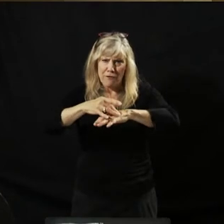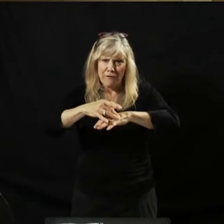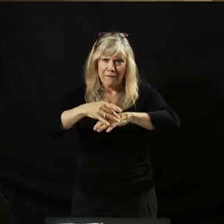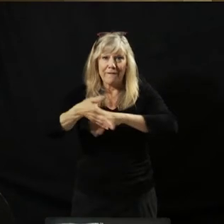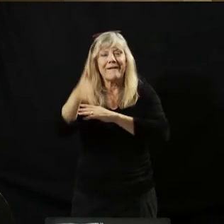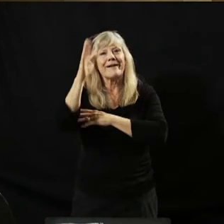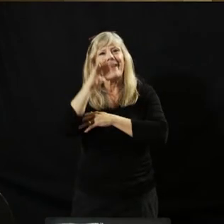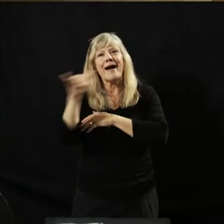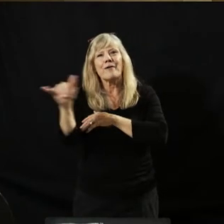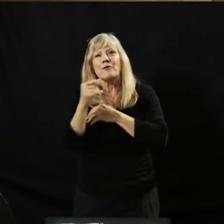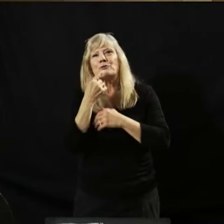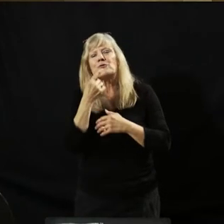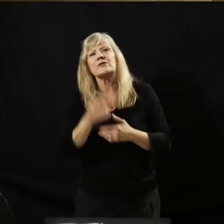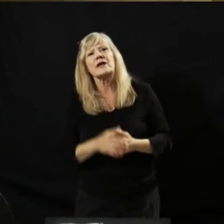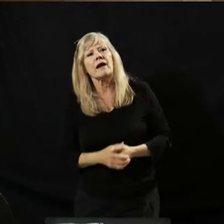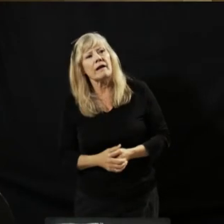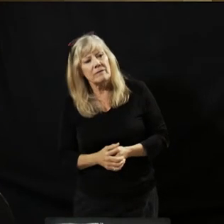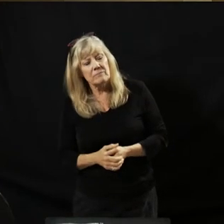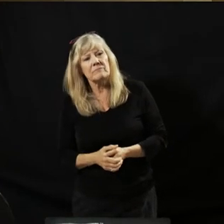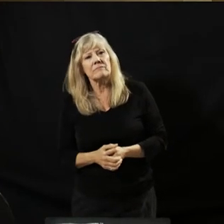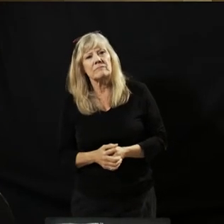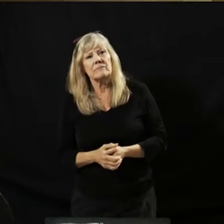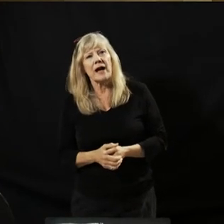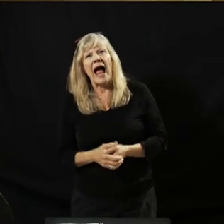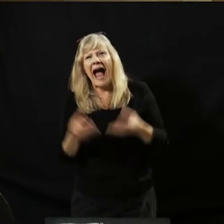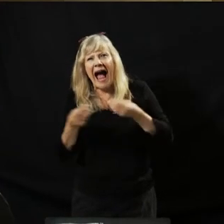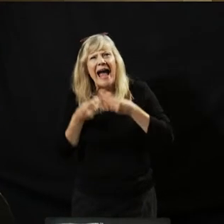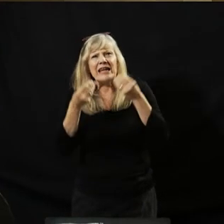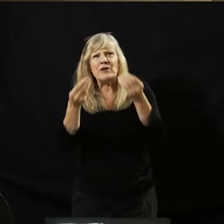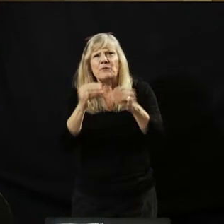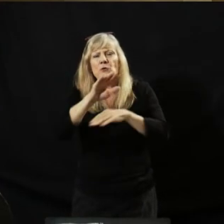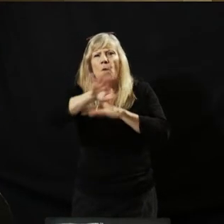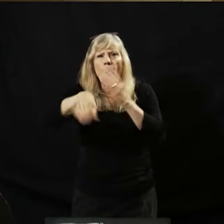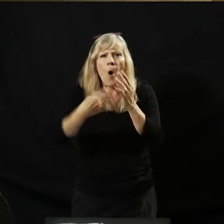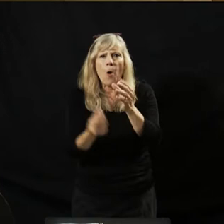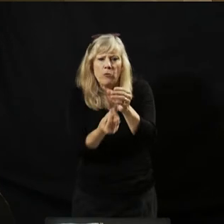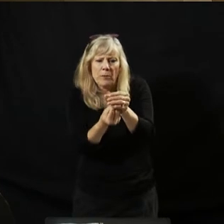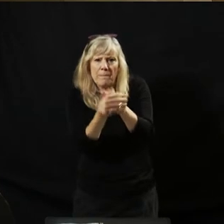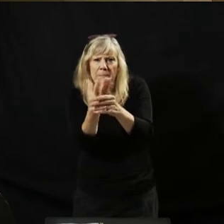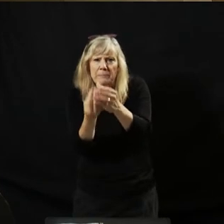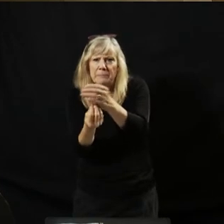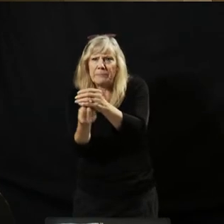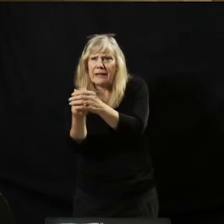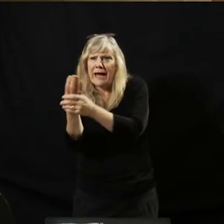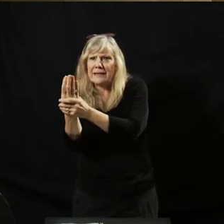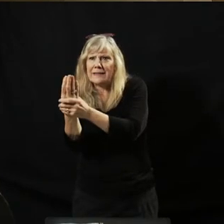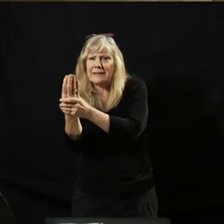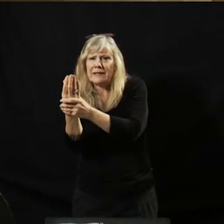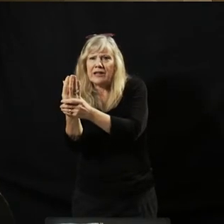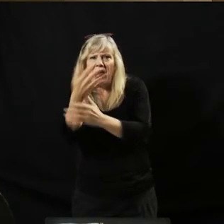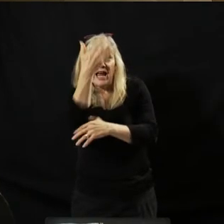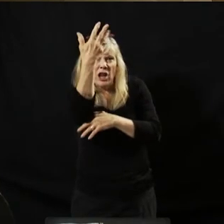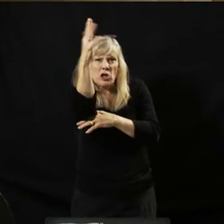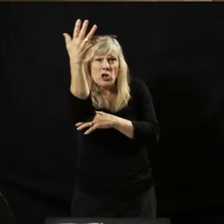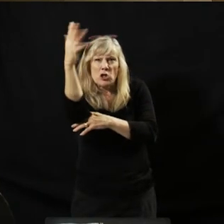also said, "See, I give you every seed-bearing plant all over the earth, and every tree that has